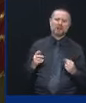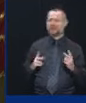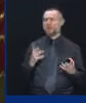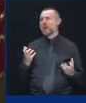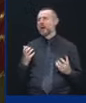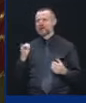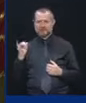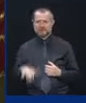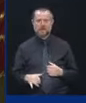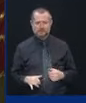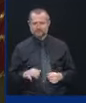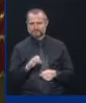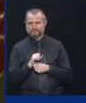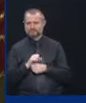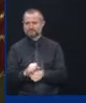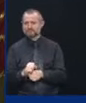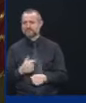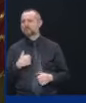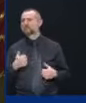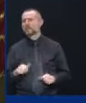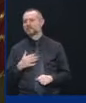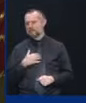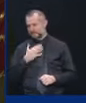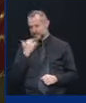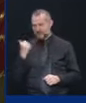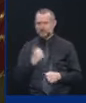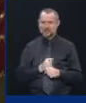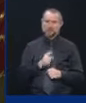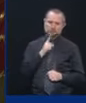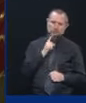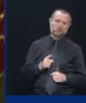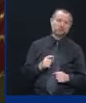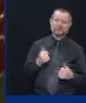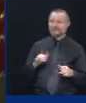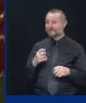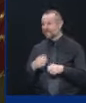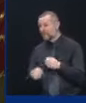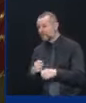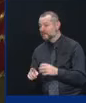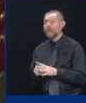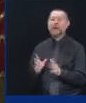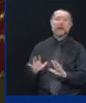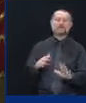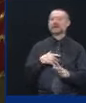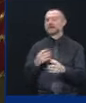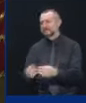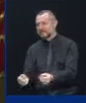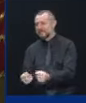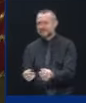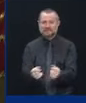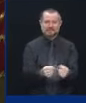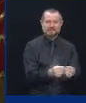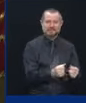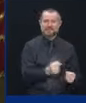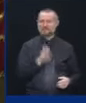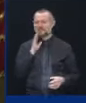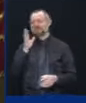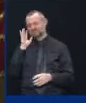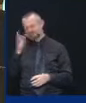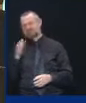and everyone's going to do their best to try to, in real time, catch glitches and get things up and running. But it's going to be a tough period